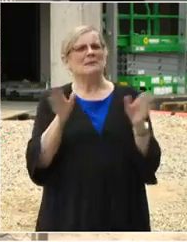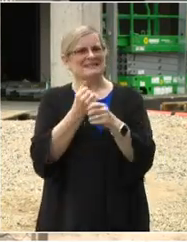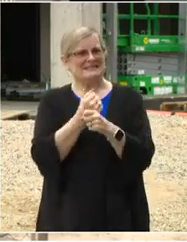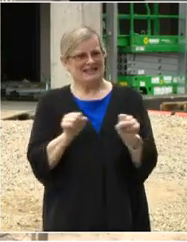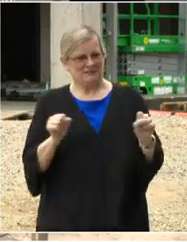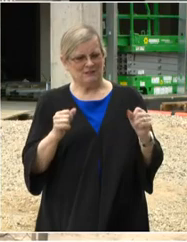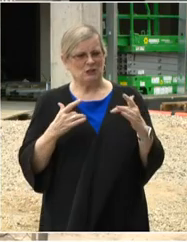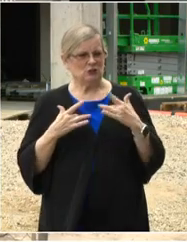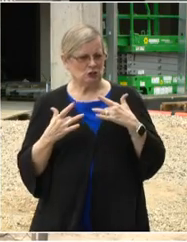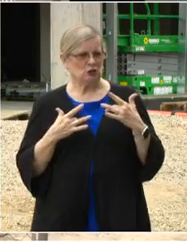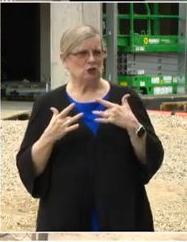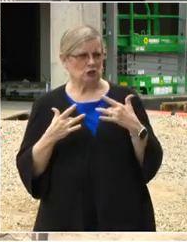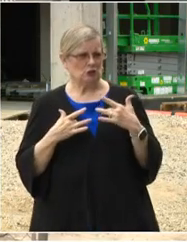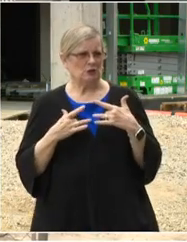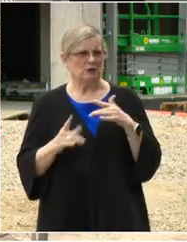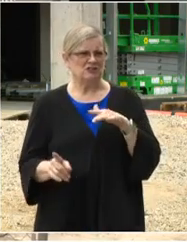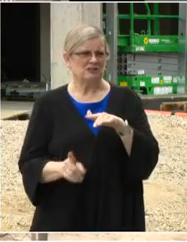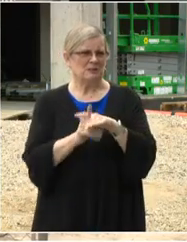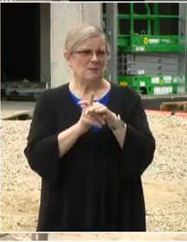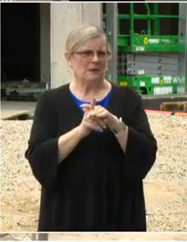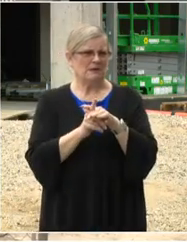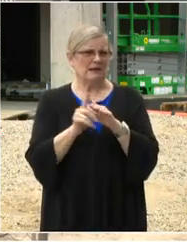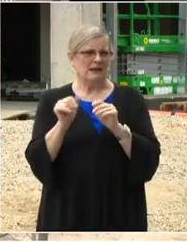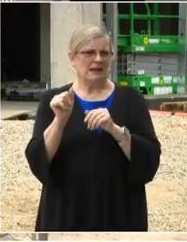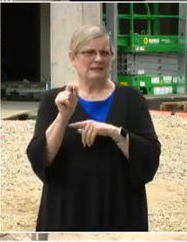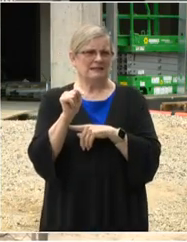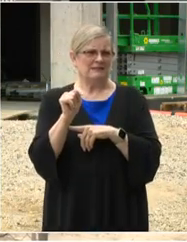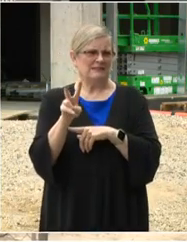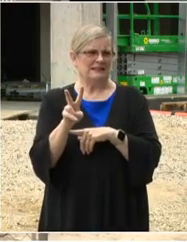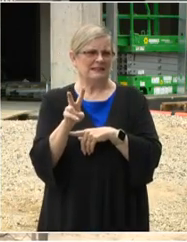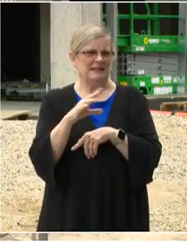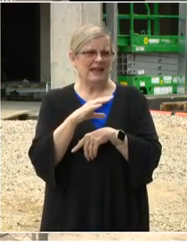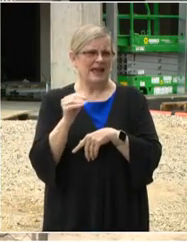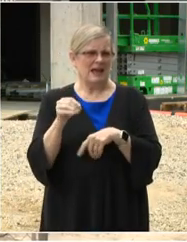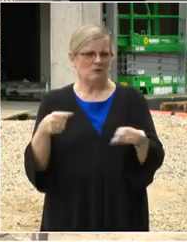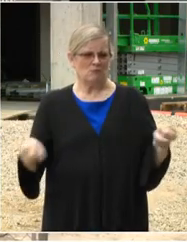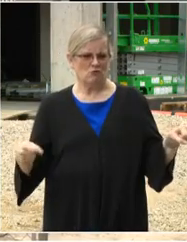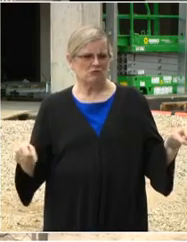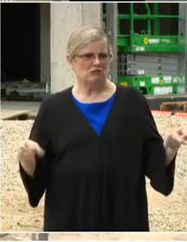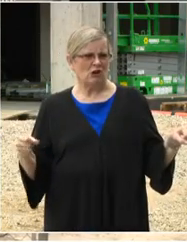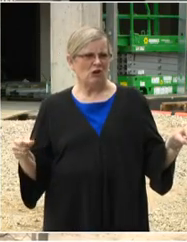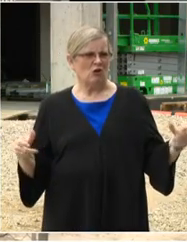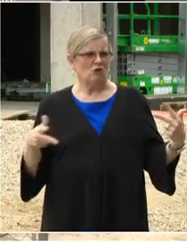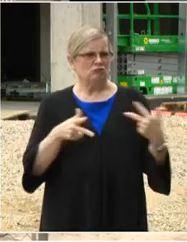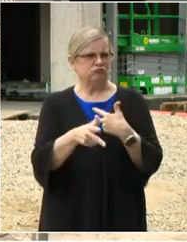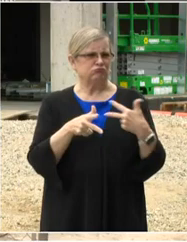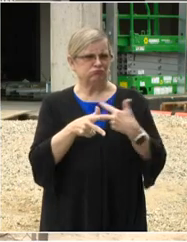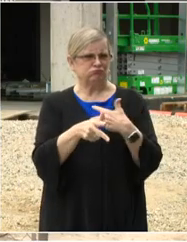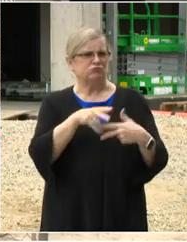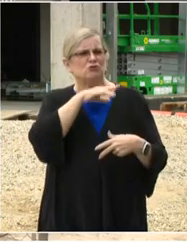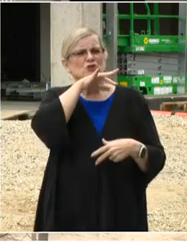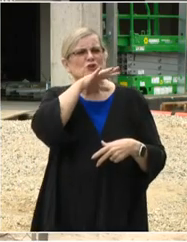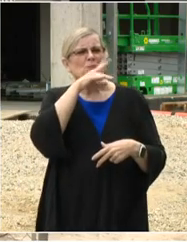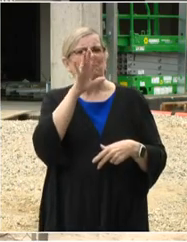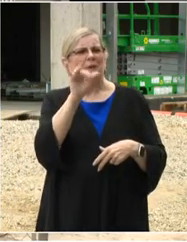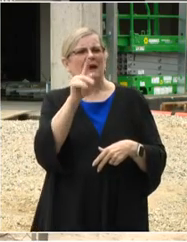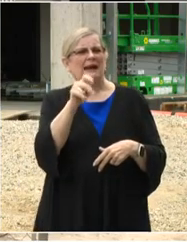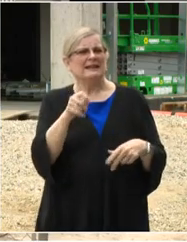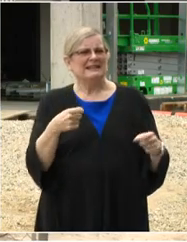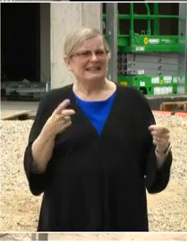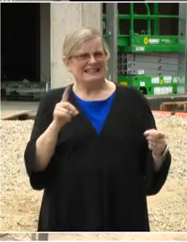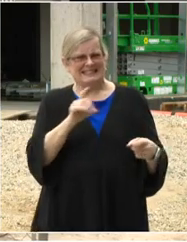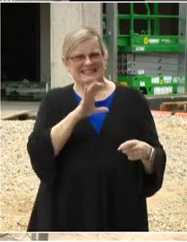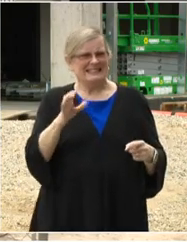again this weekend regarding ATVs and illegal dirt bikes in the streets of the district. Seeing that the city does have a no-chase policy with the